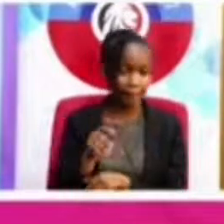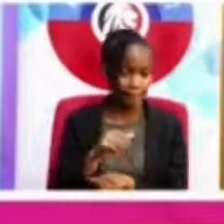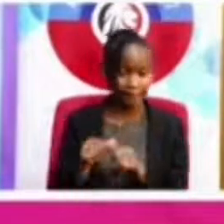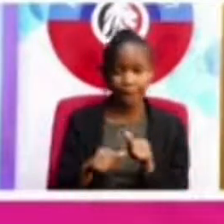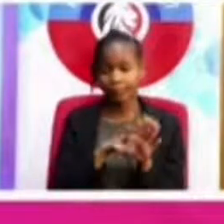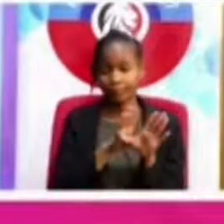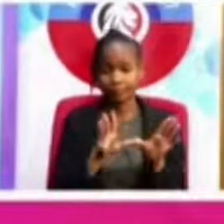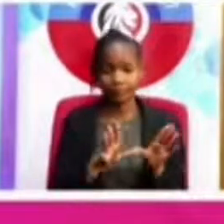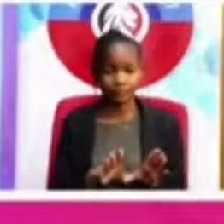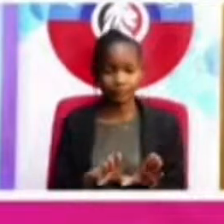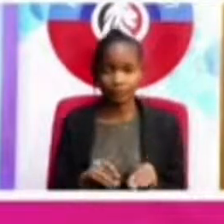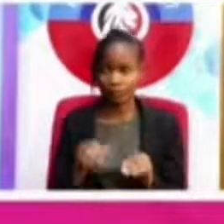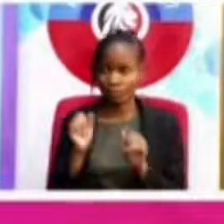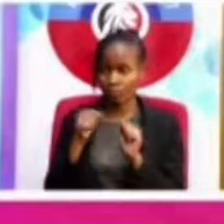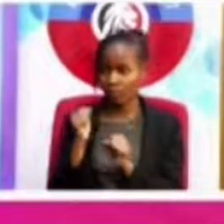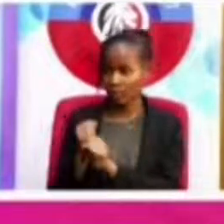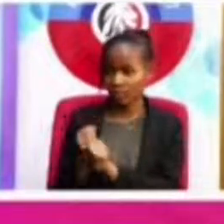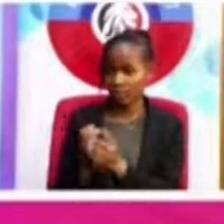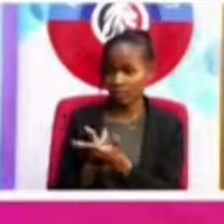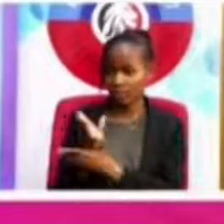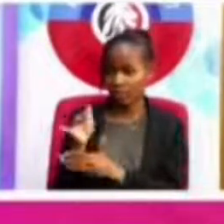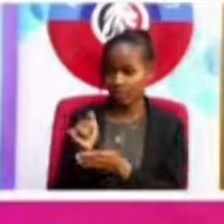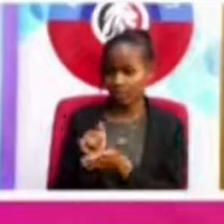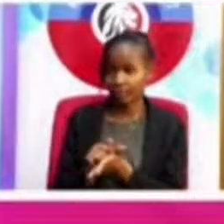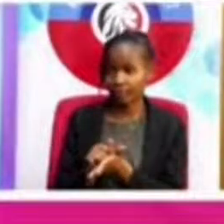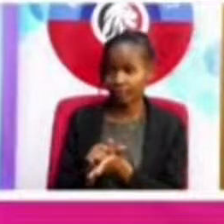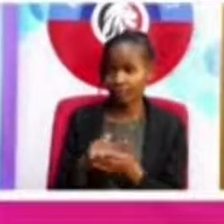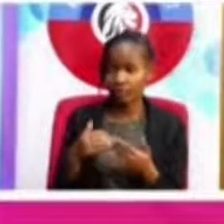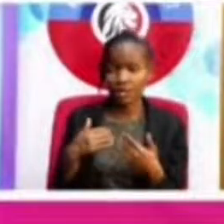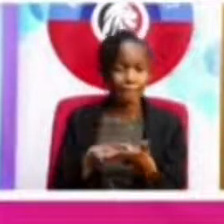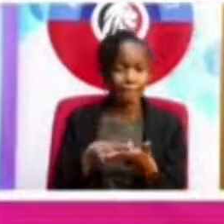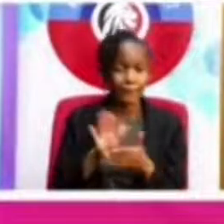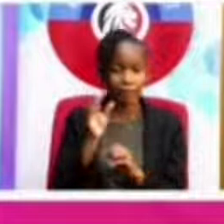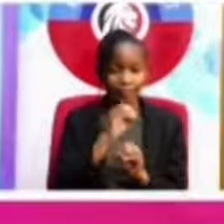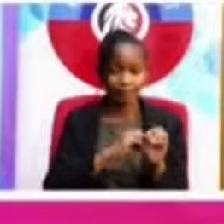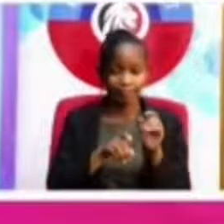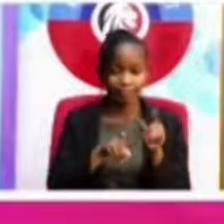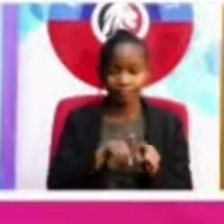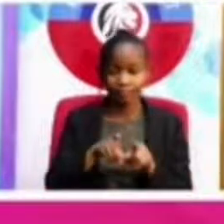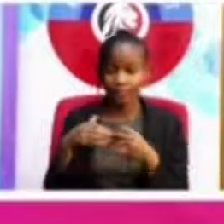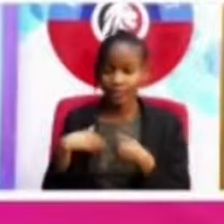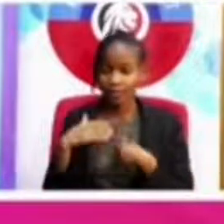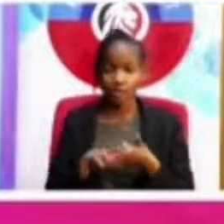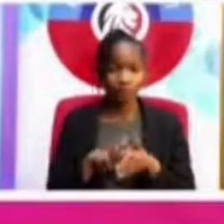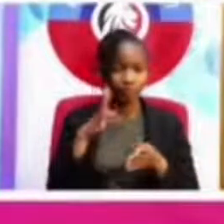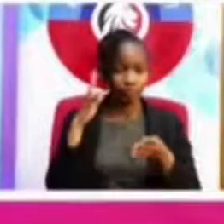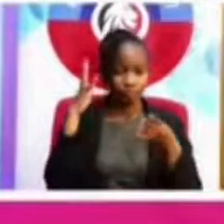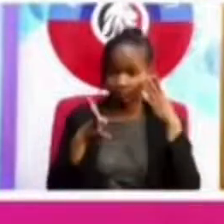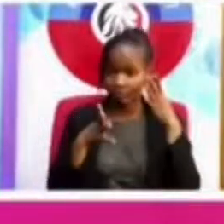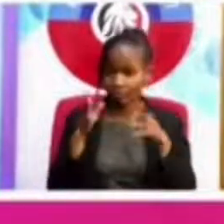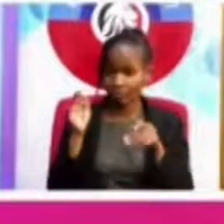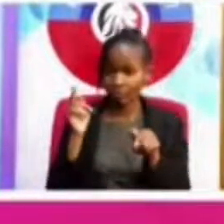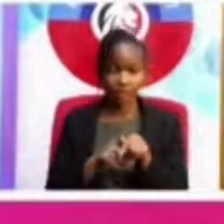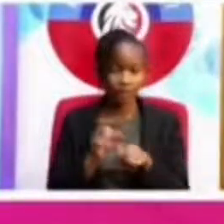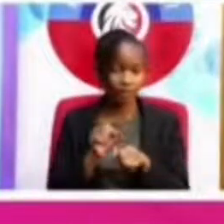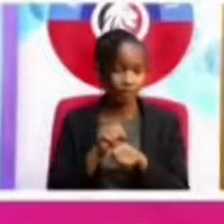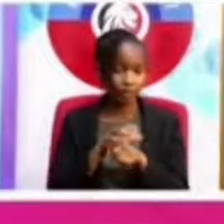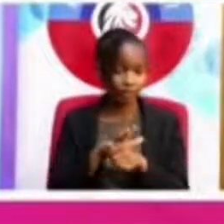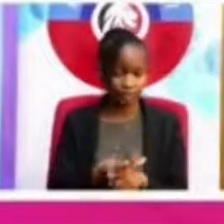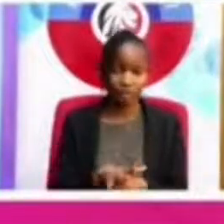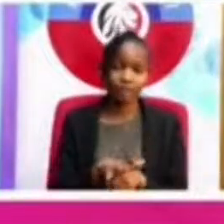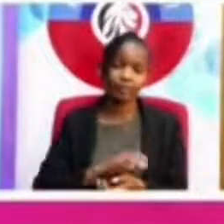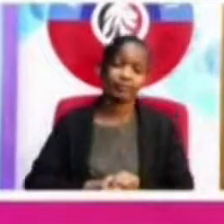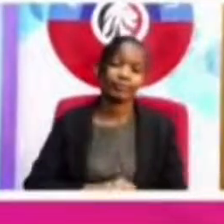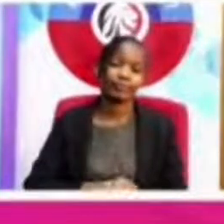do to ensure that they're more proactive and they have more innovations, particularly at this time of disruption?